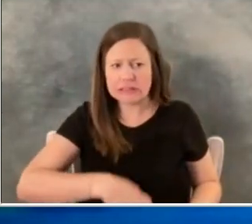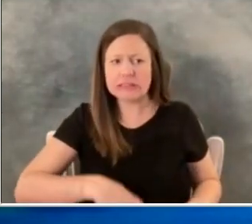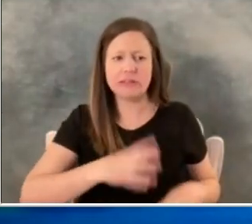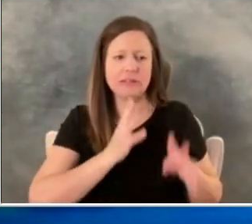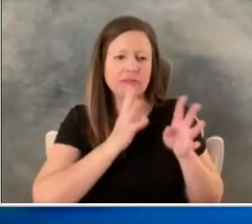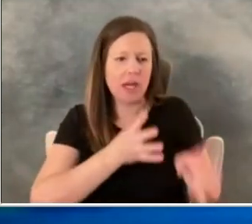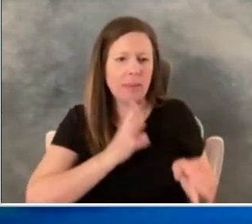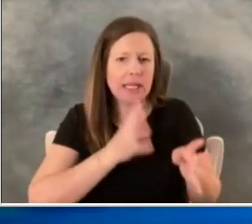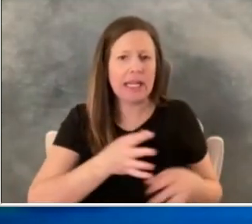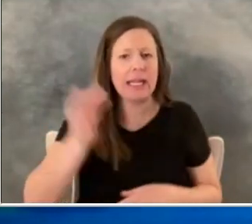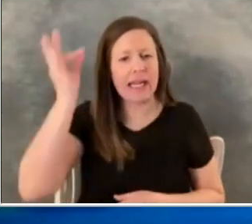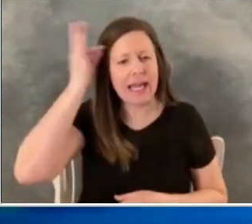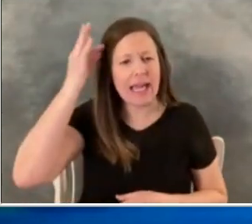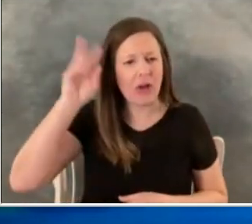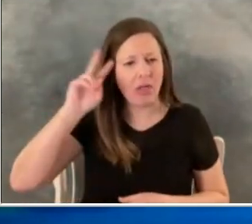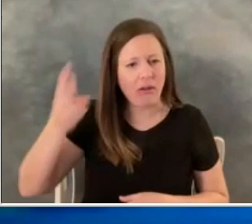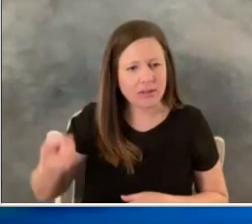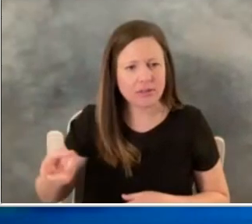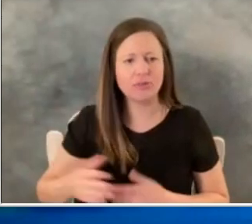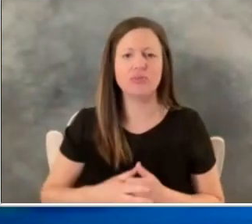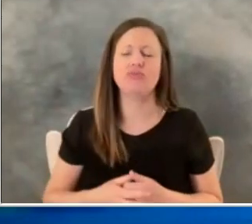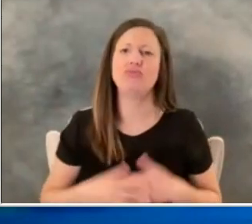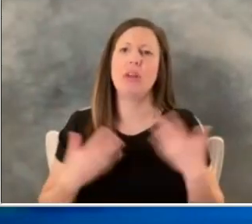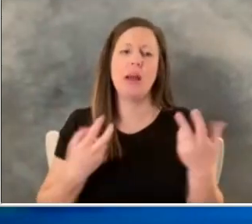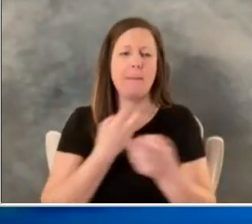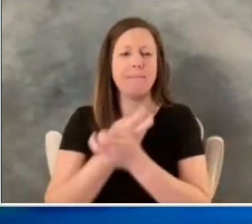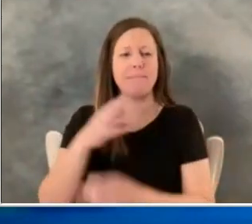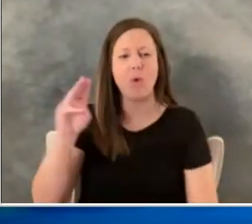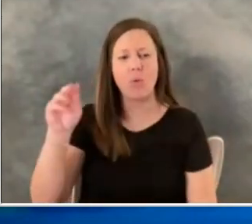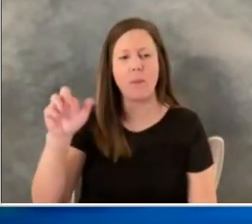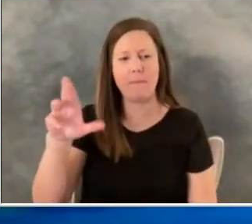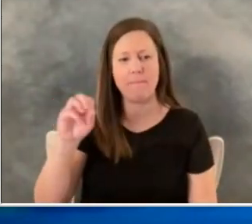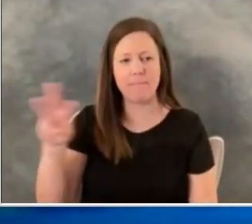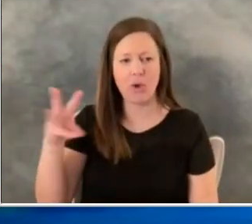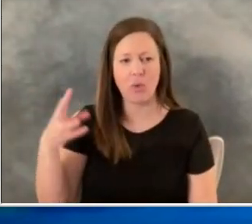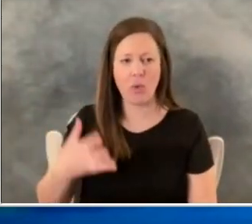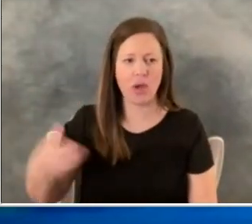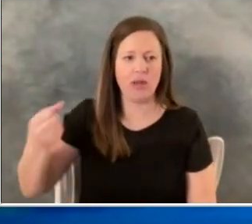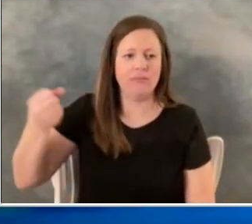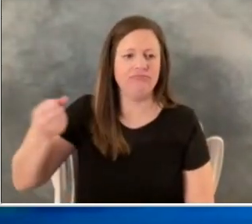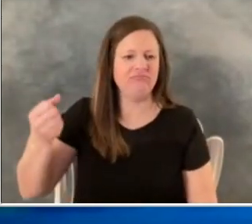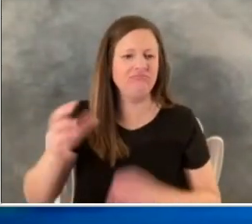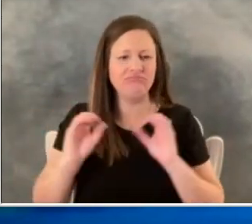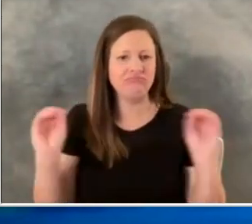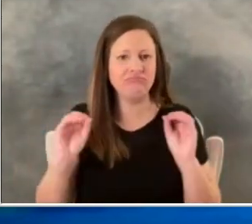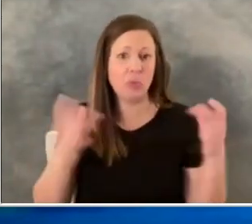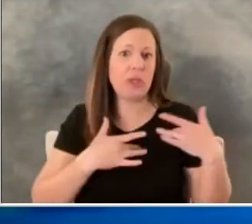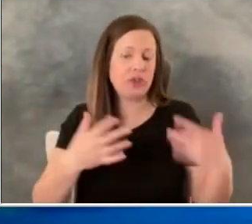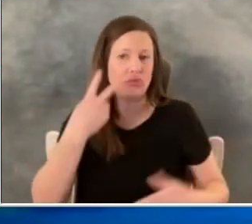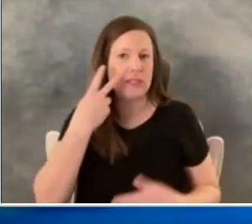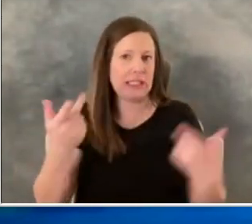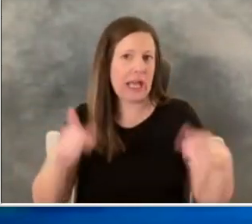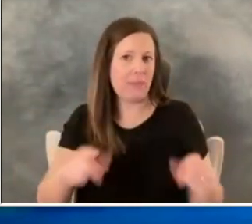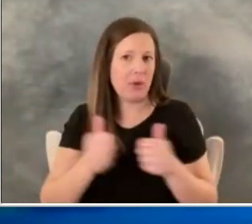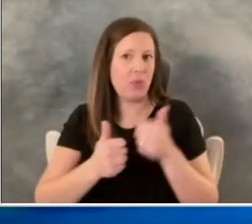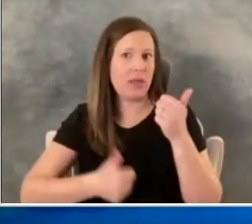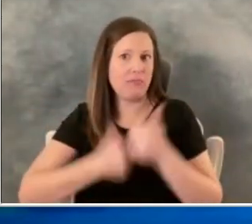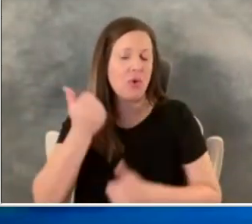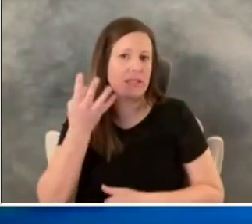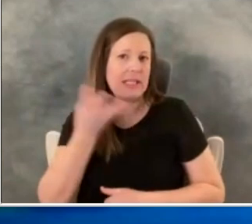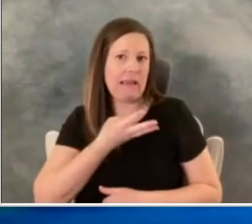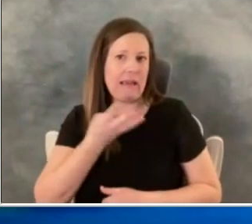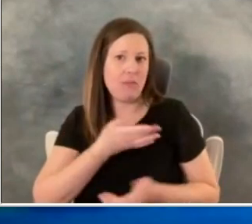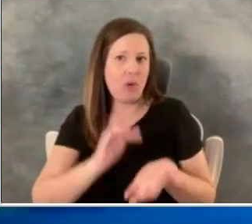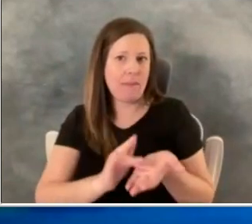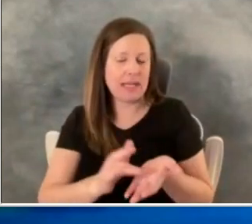loss or suppression of the bone marrow, as we would typically see with most chemotherapeutic agents. So while there